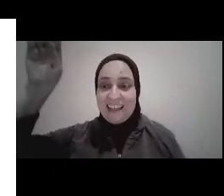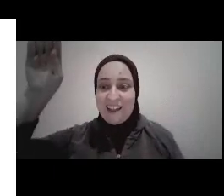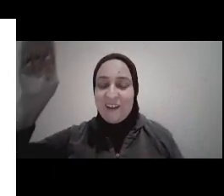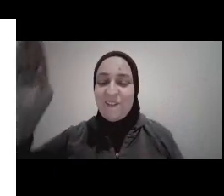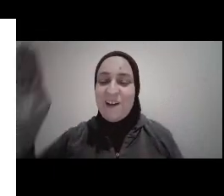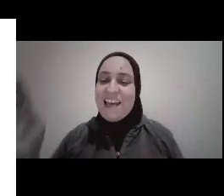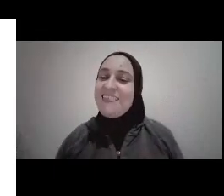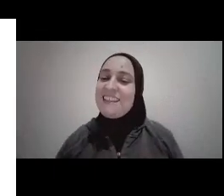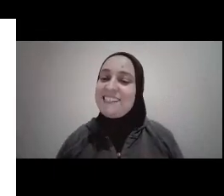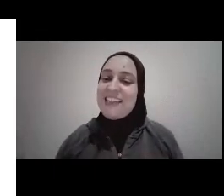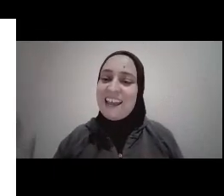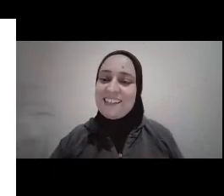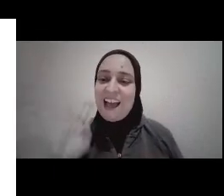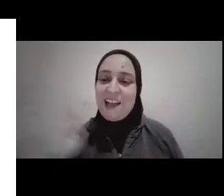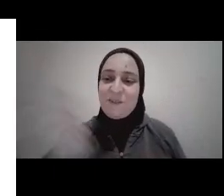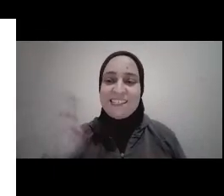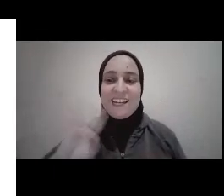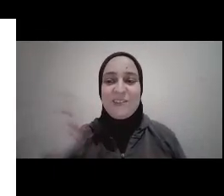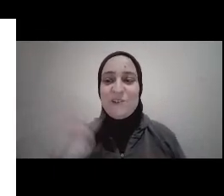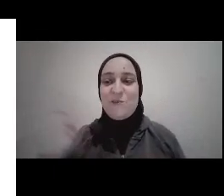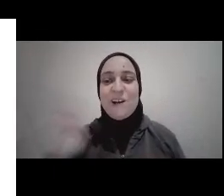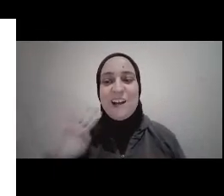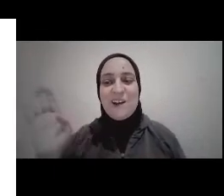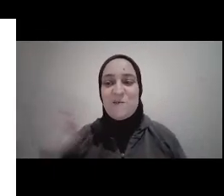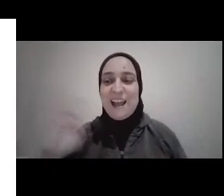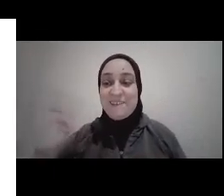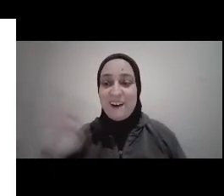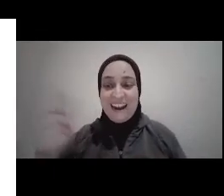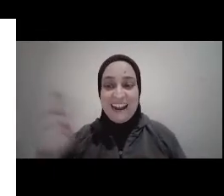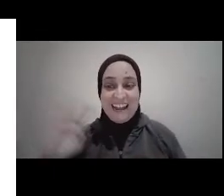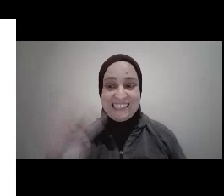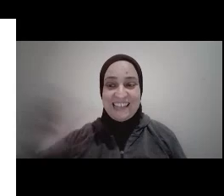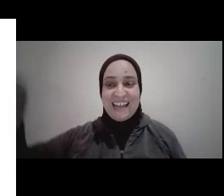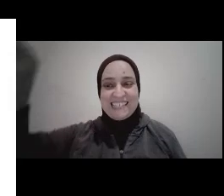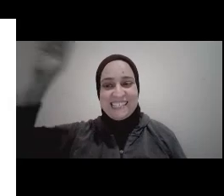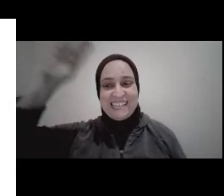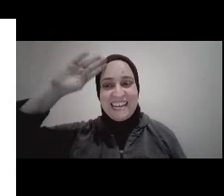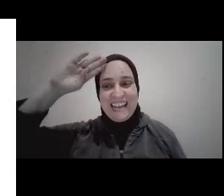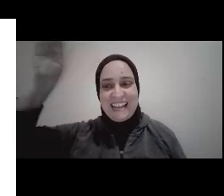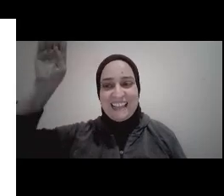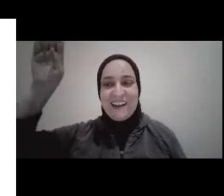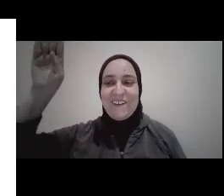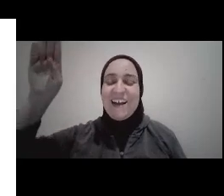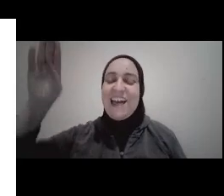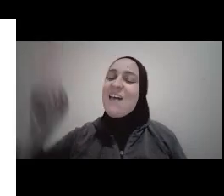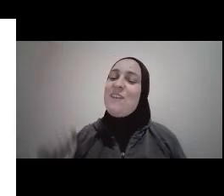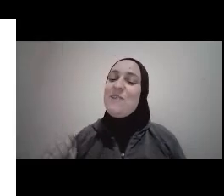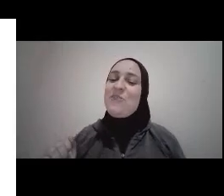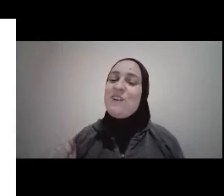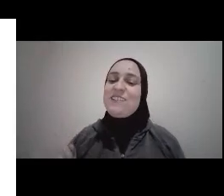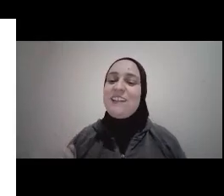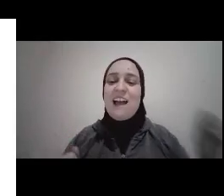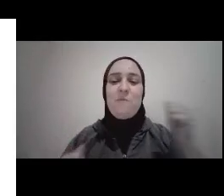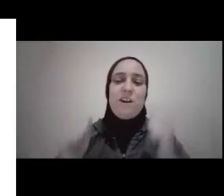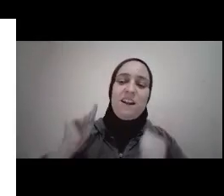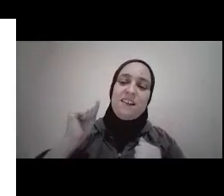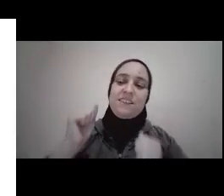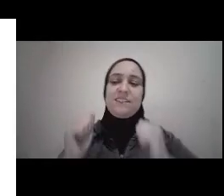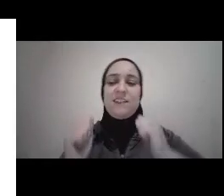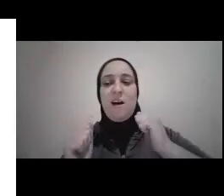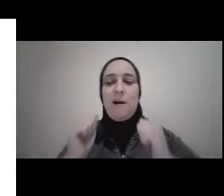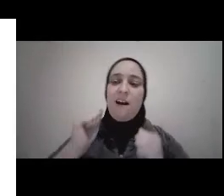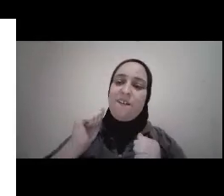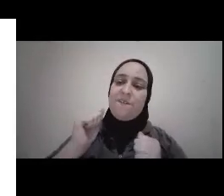sing hello. The second time we sing it through, we're going to wave our hands and sing hello. The third time, we're going